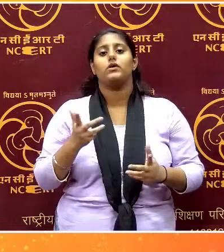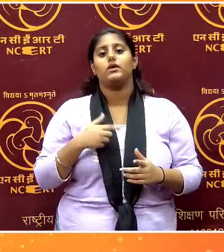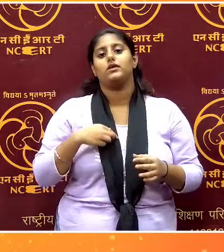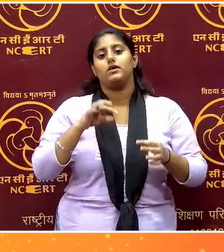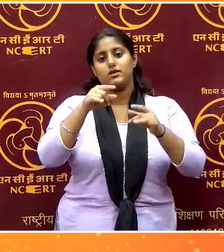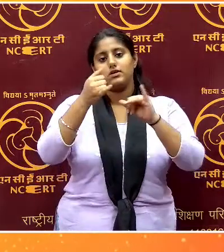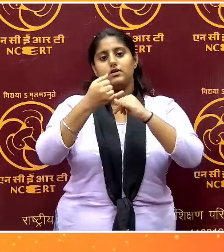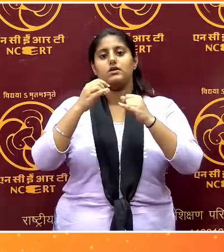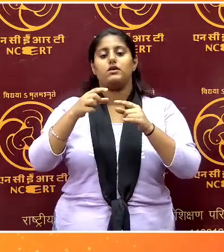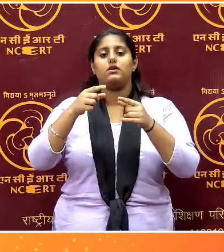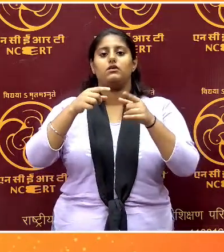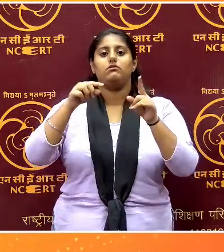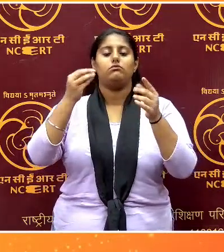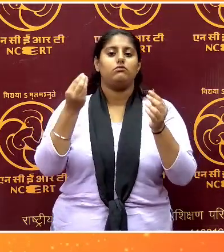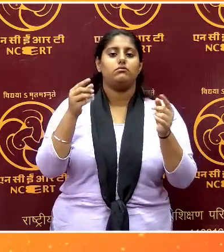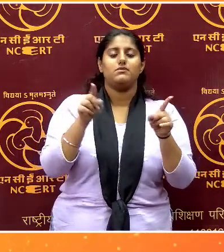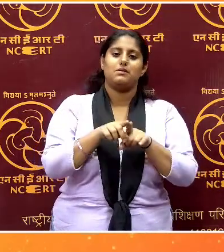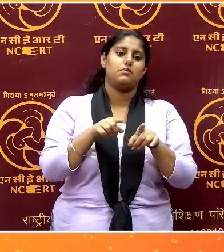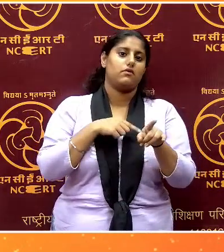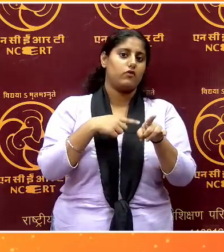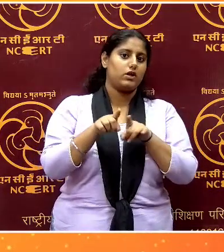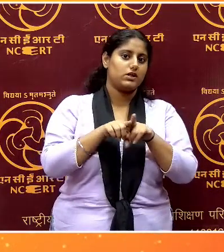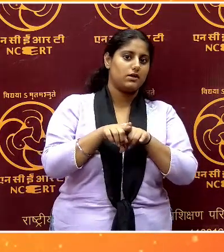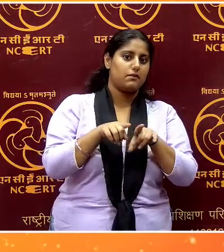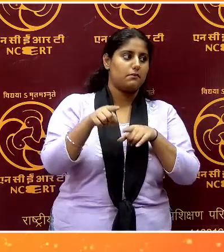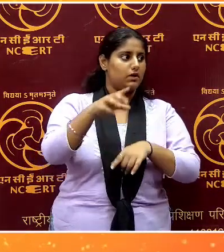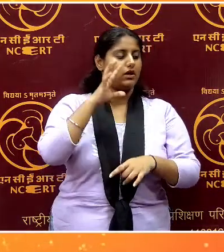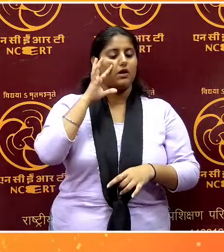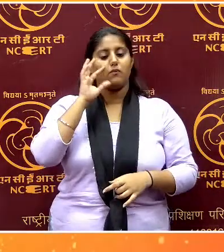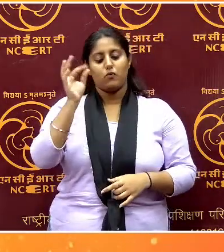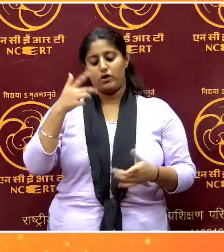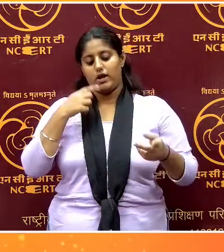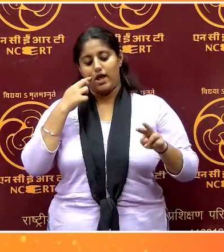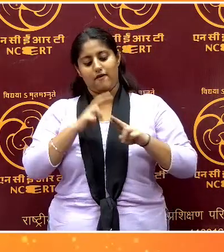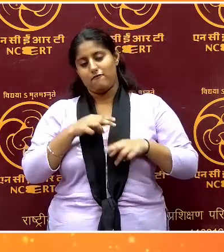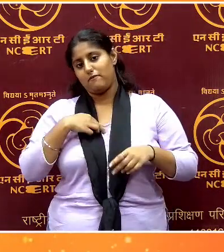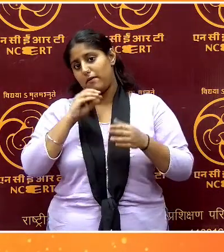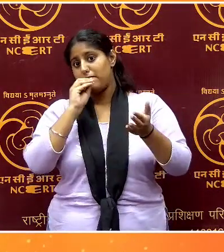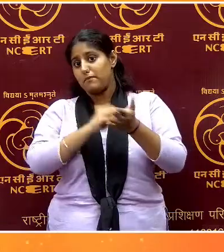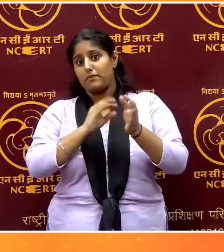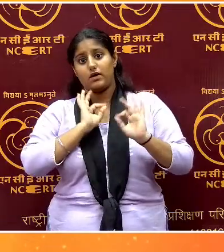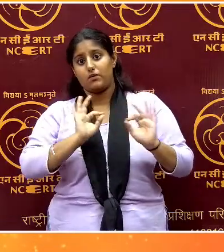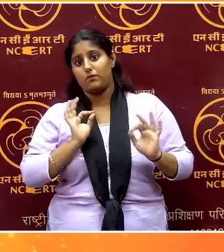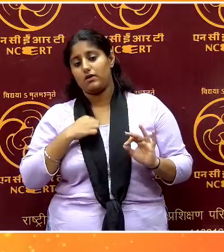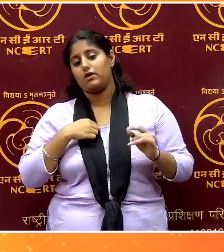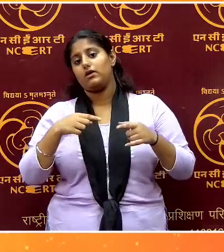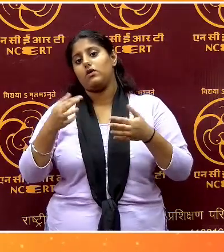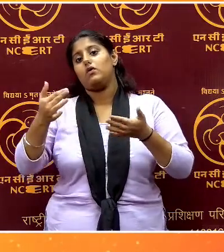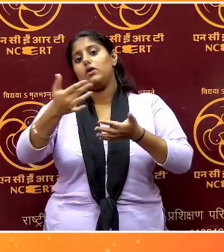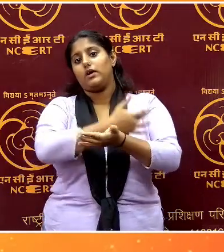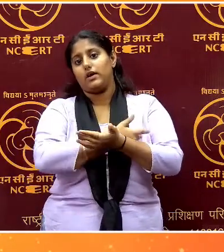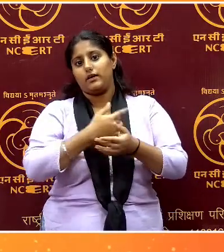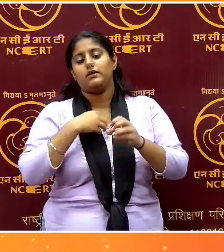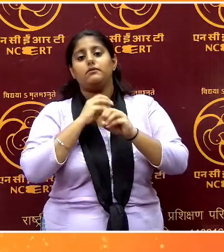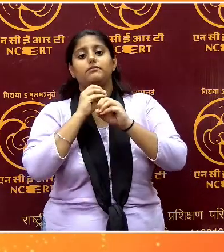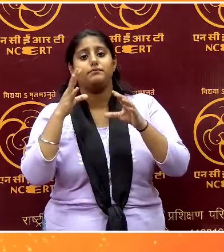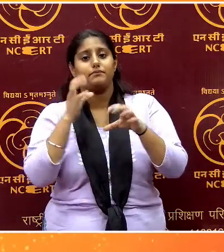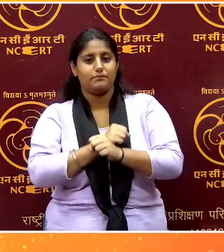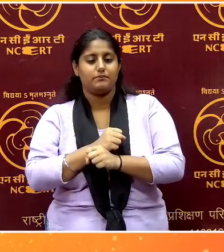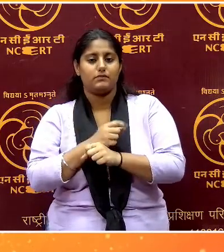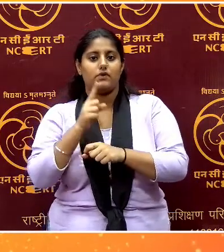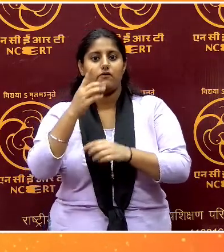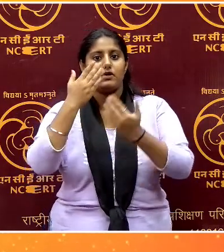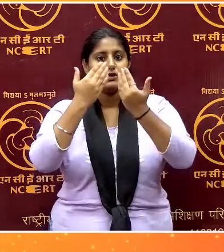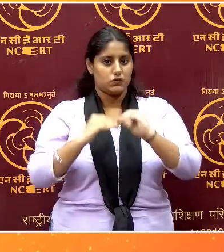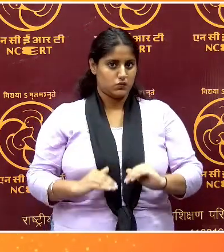scale or key. For example, this is very important. If I don't mention this, the data will be incomplete, Srijan. Right. One